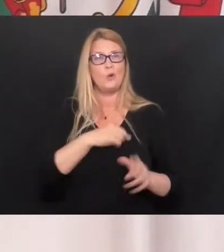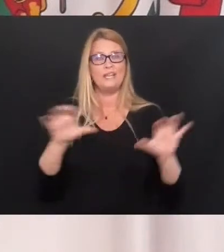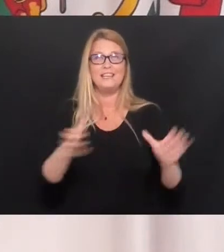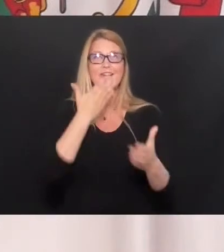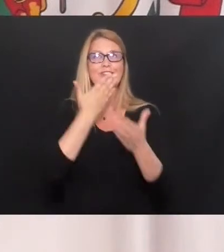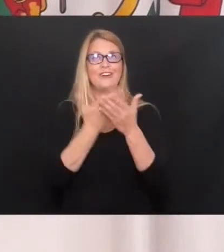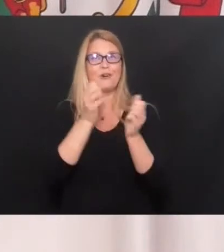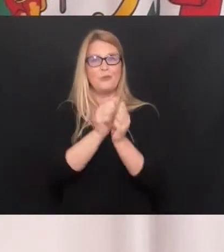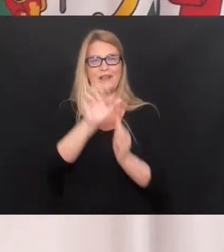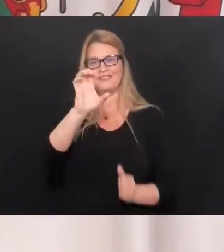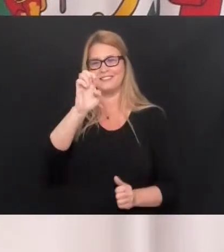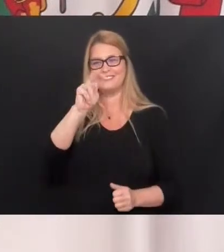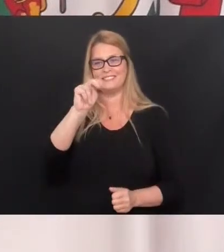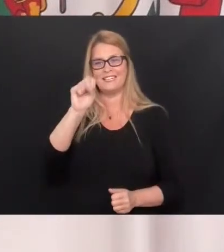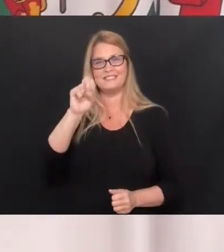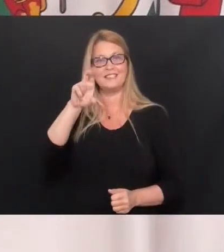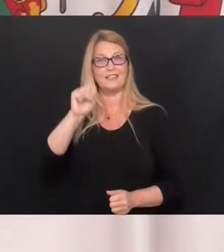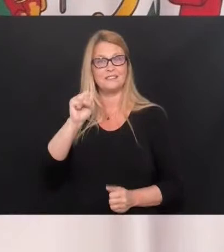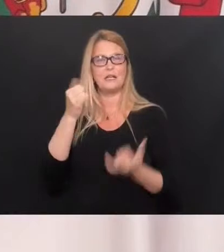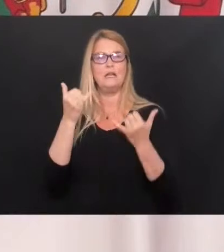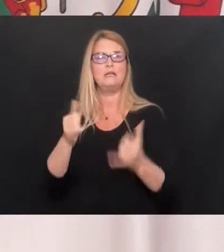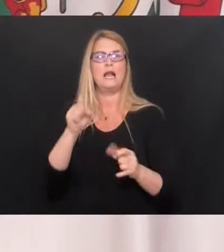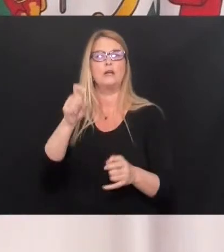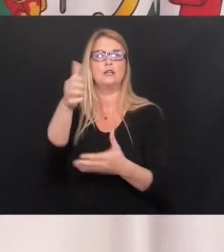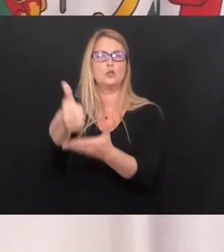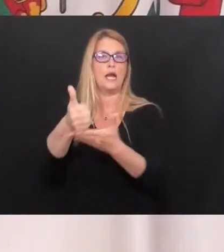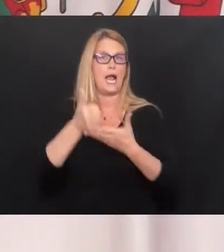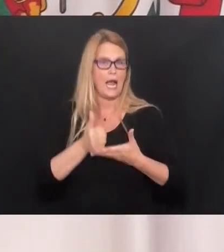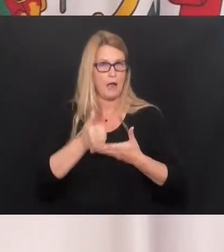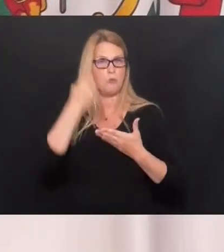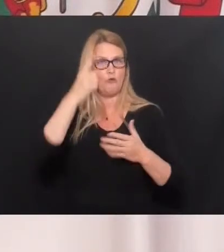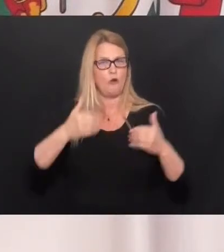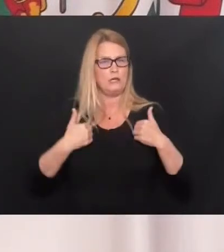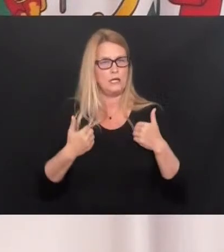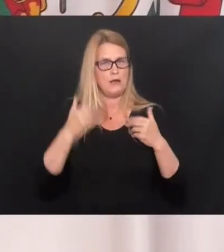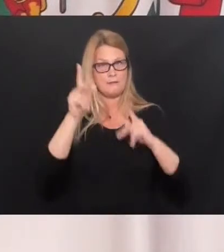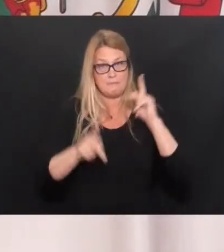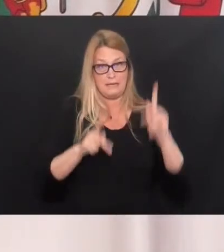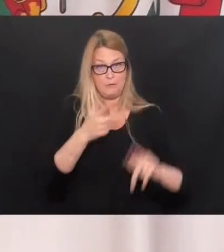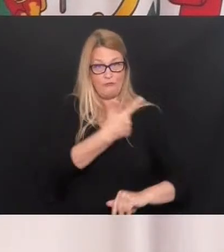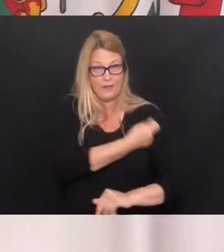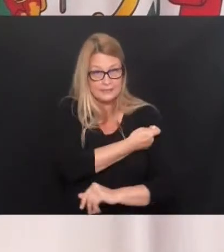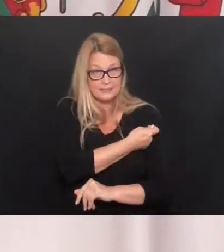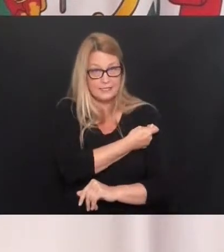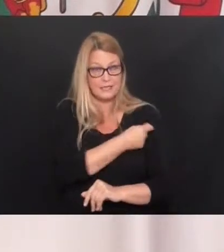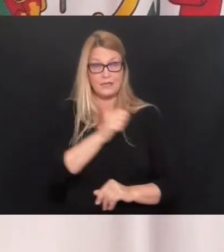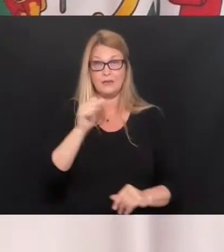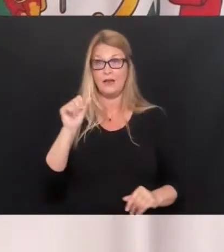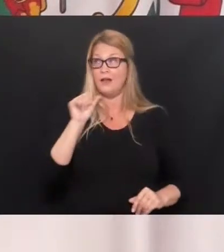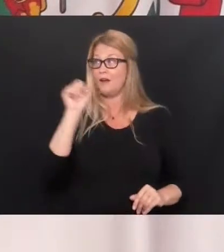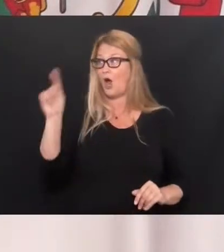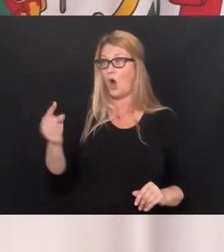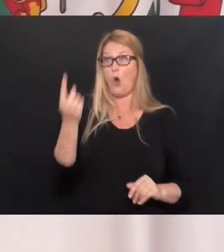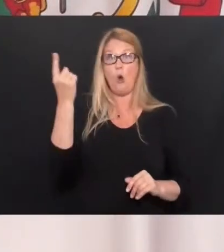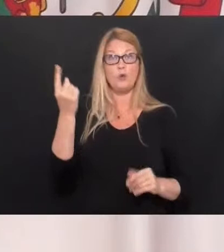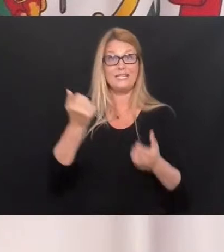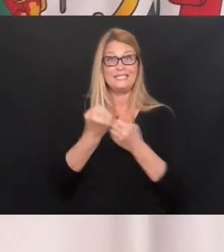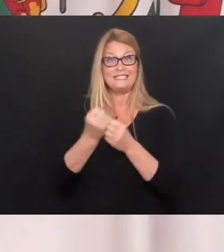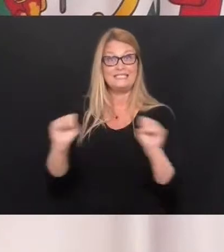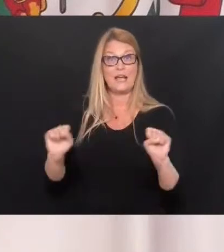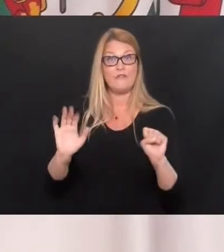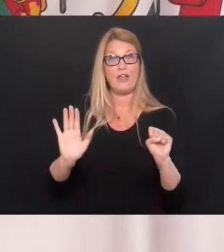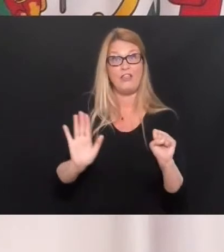whole thing. Help us. We need to get these young people vaccinated. Not only could it save their